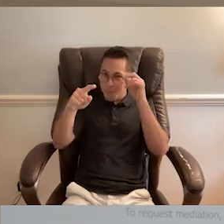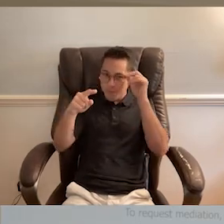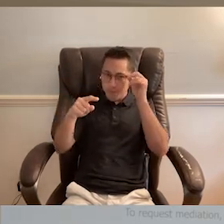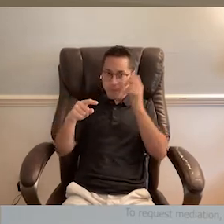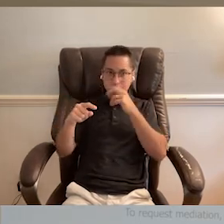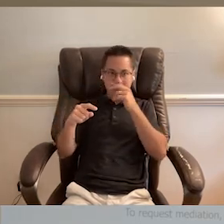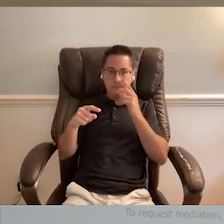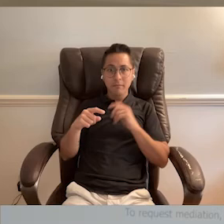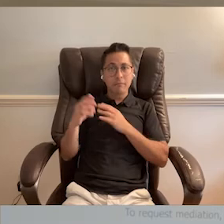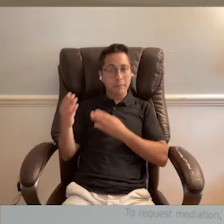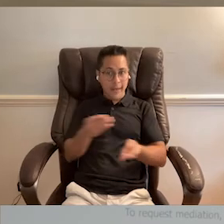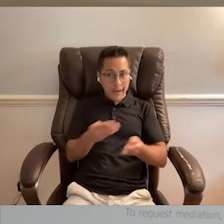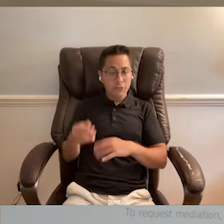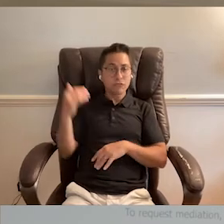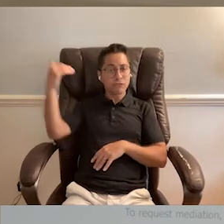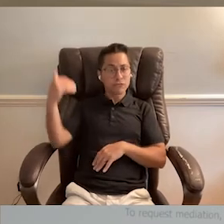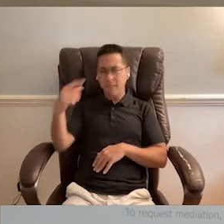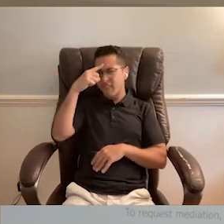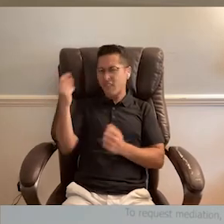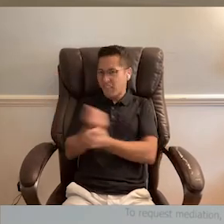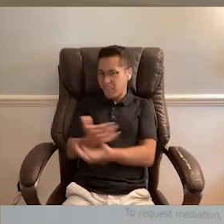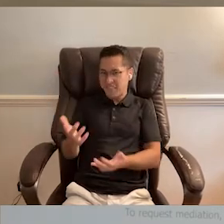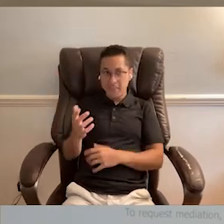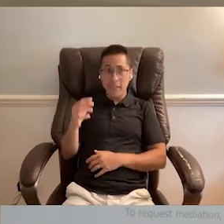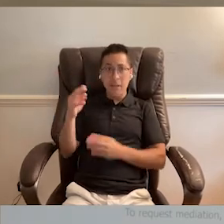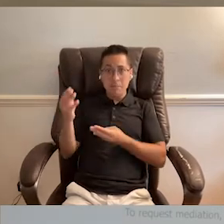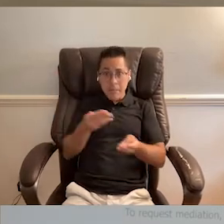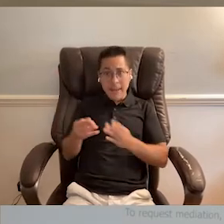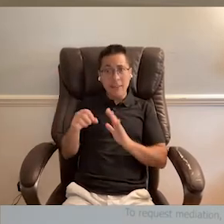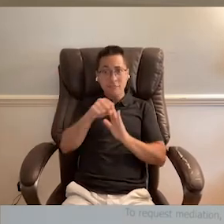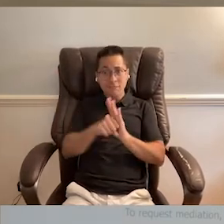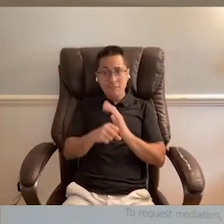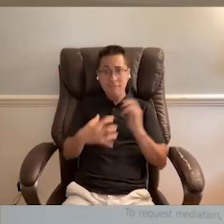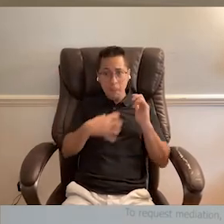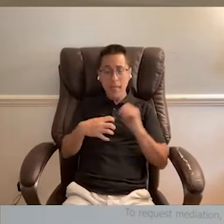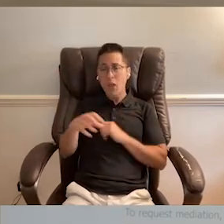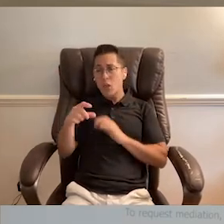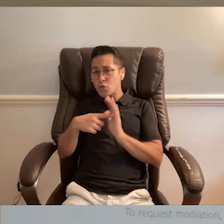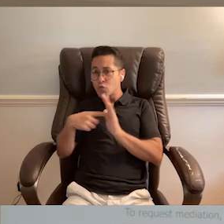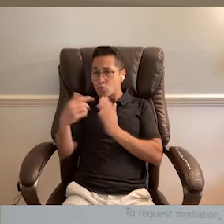mediation. This is for everything. Mediation, state complaint, due process, everything goes here.